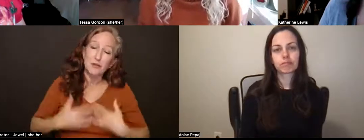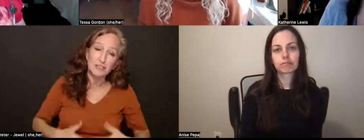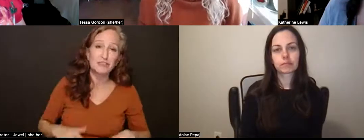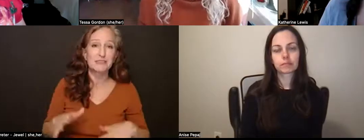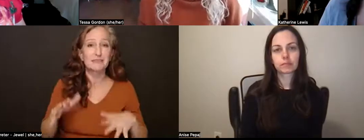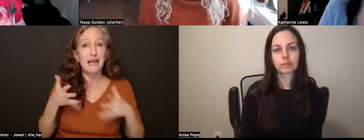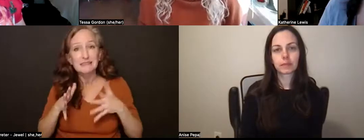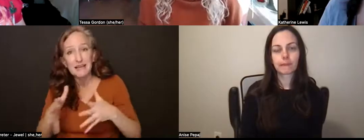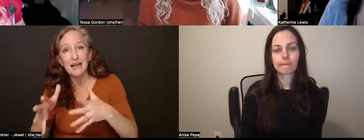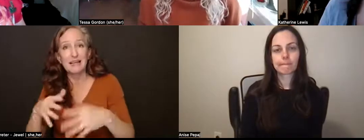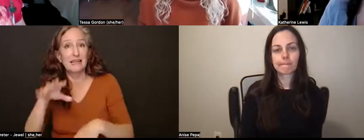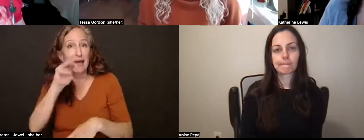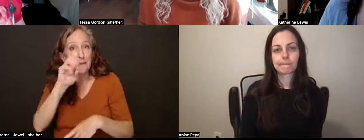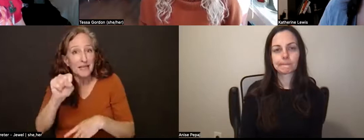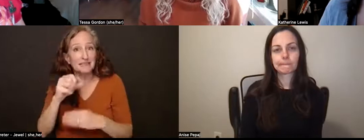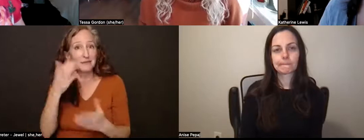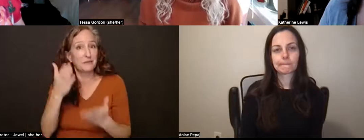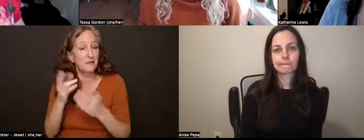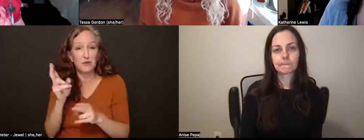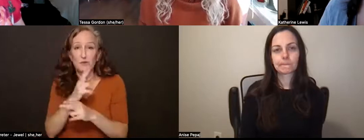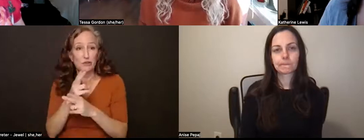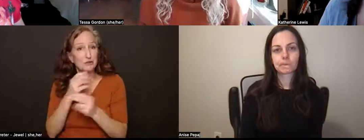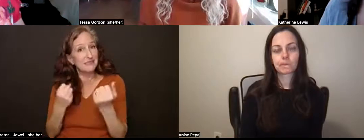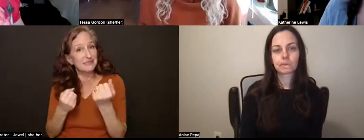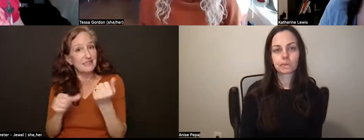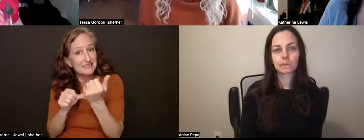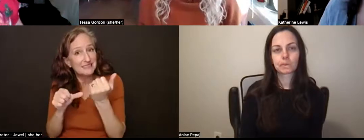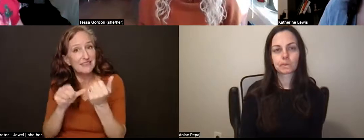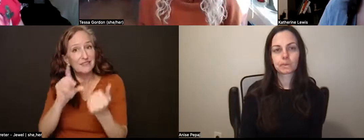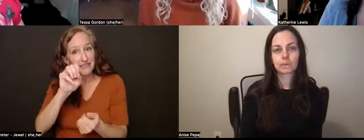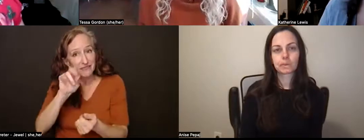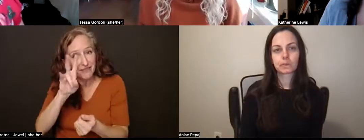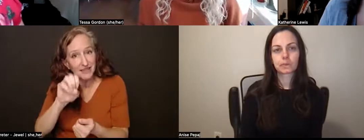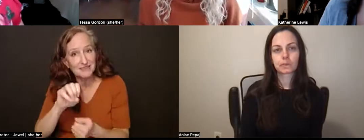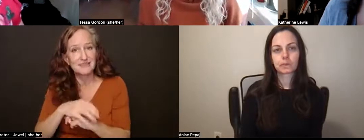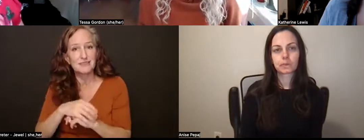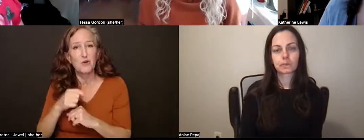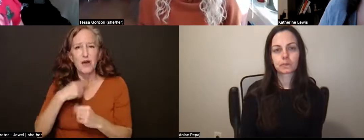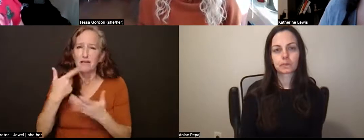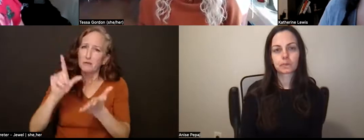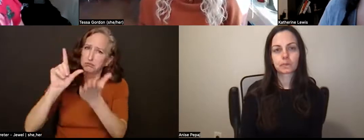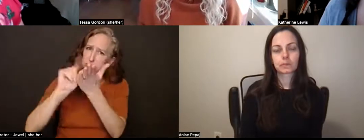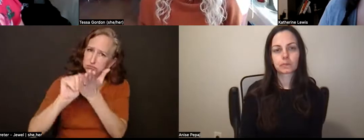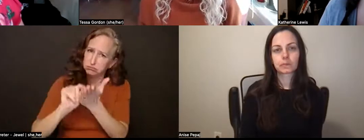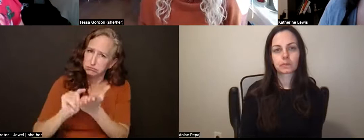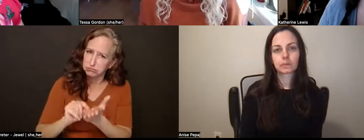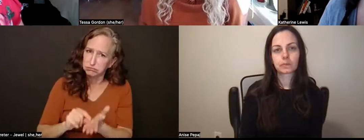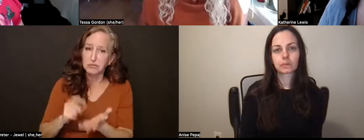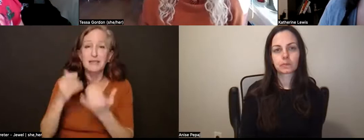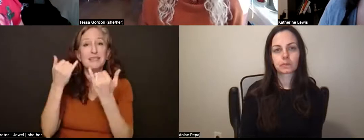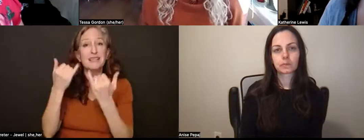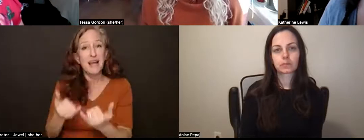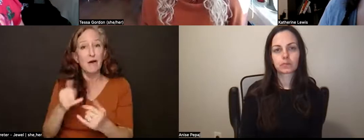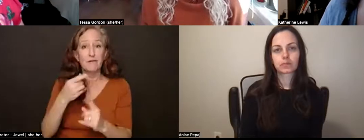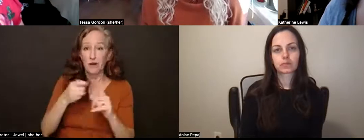maybe we have assistive devices. And so some of the things that I've published on, the incidence is actually